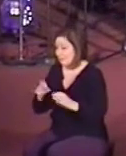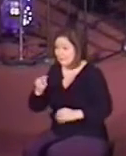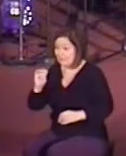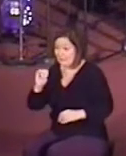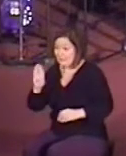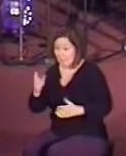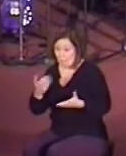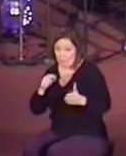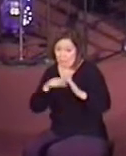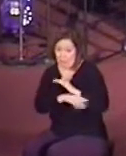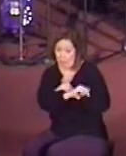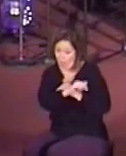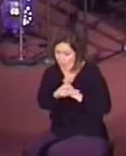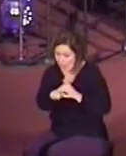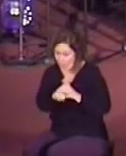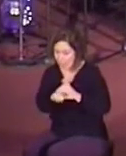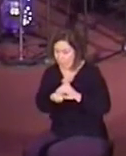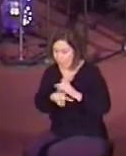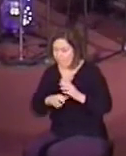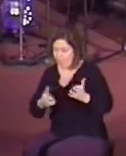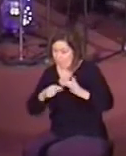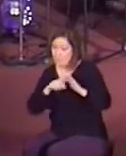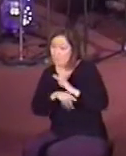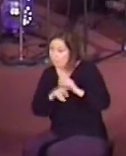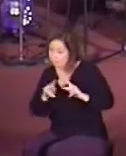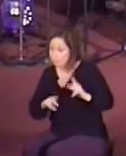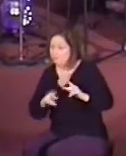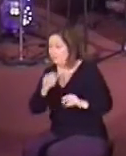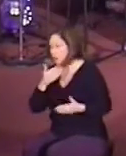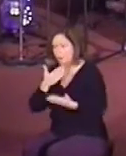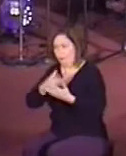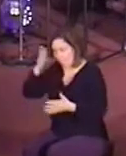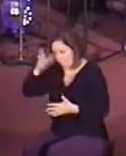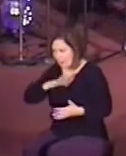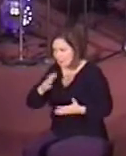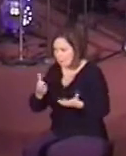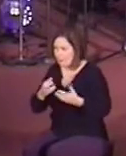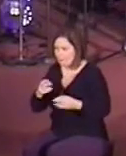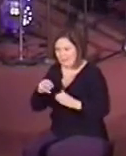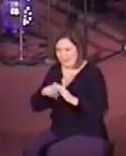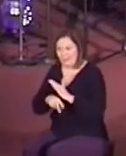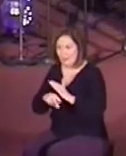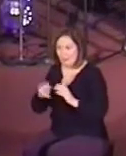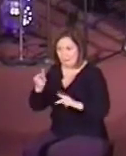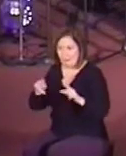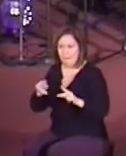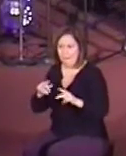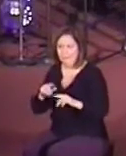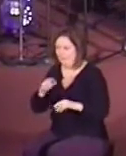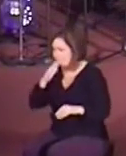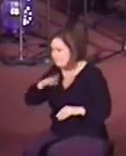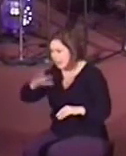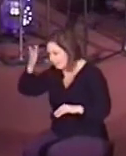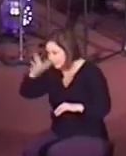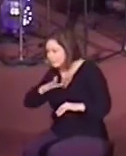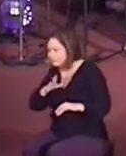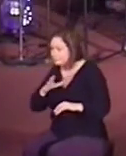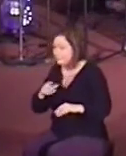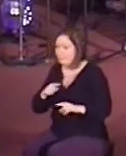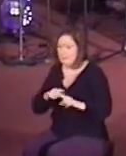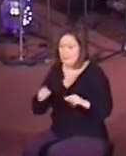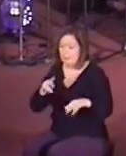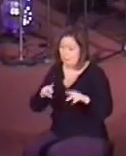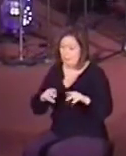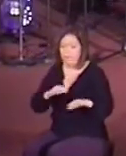Nebuchadnezzar is not a good guy, okay? He wants to kill people. He burned people alive. We're dealing with a really bad dude. And so he calls them in, and